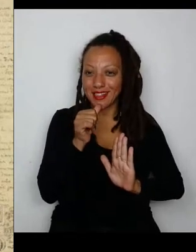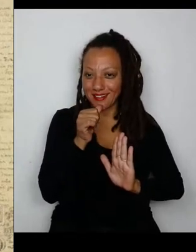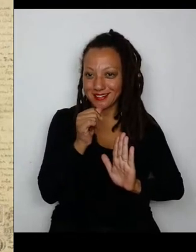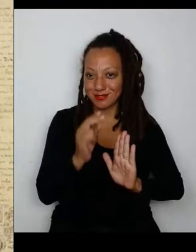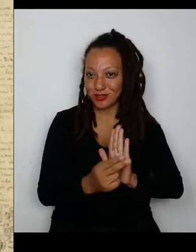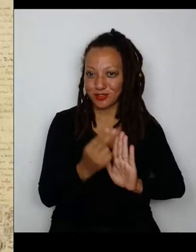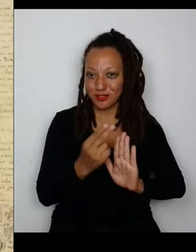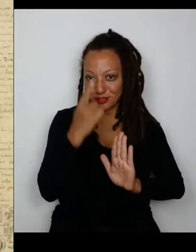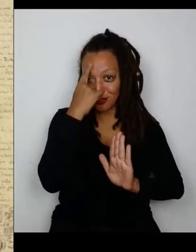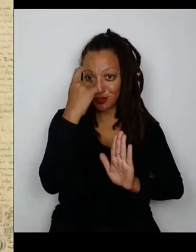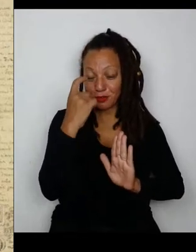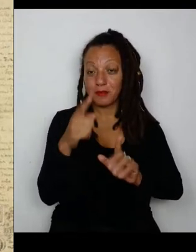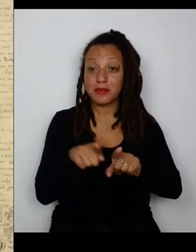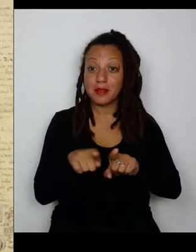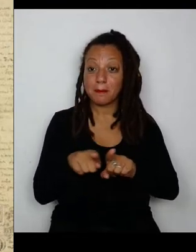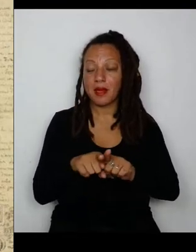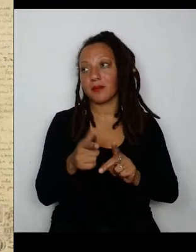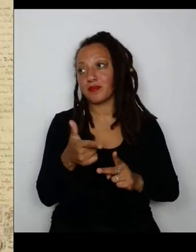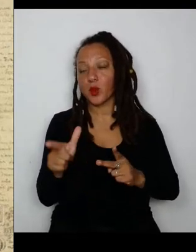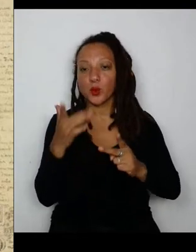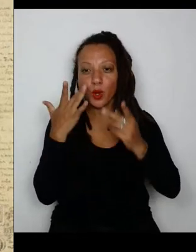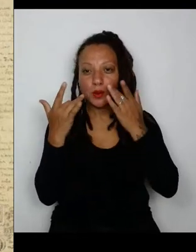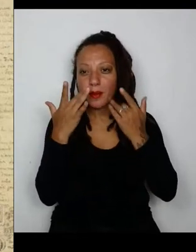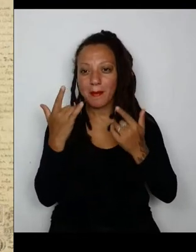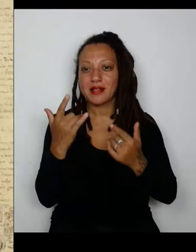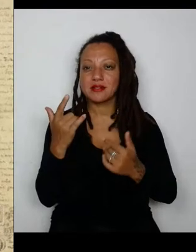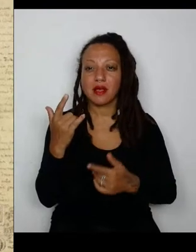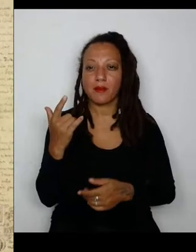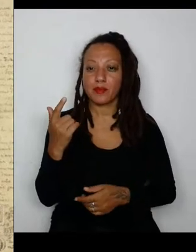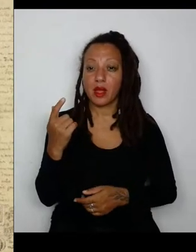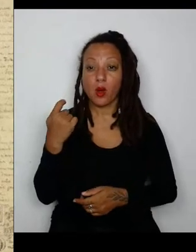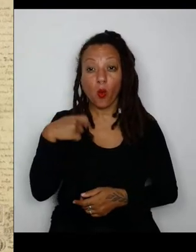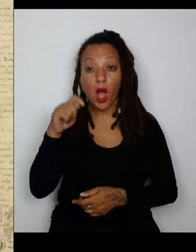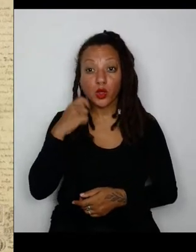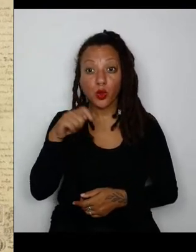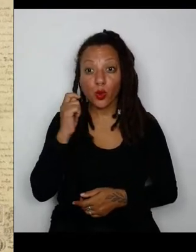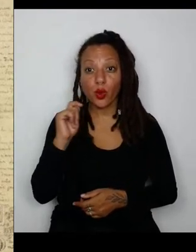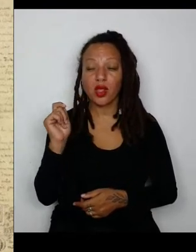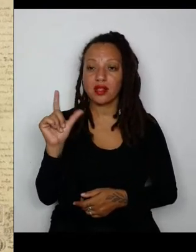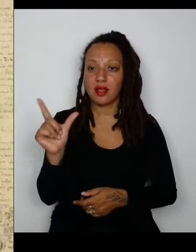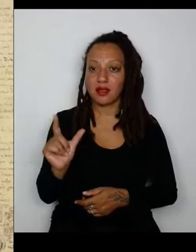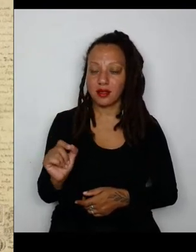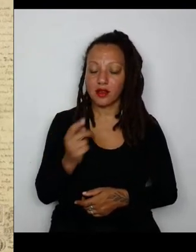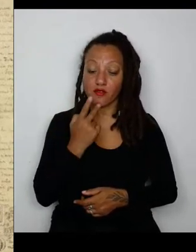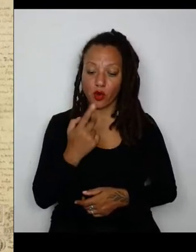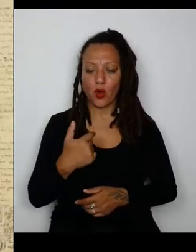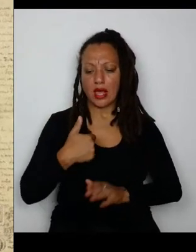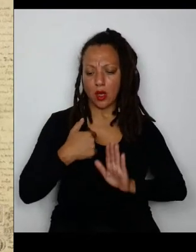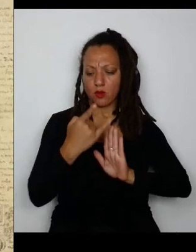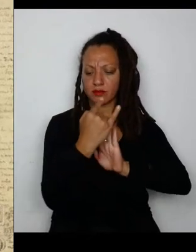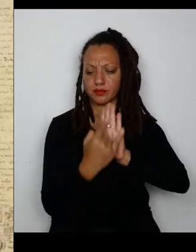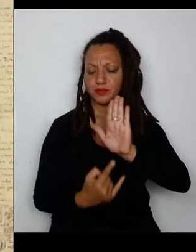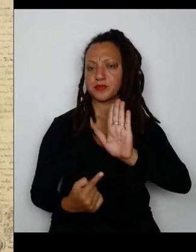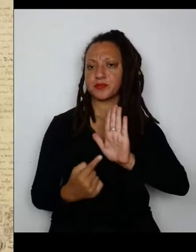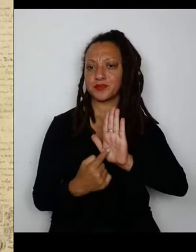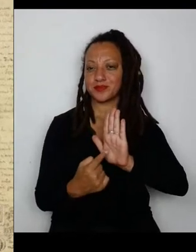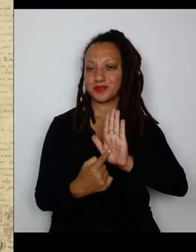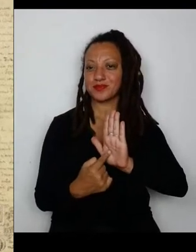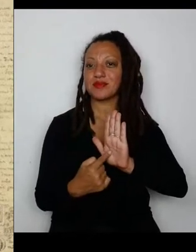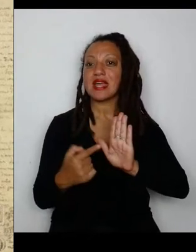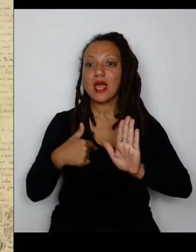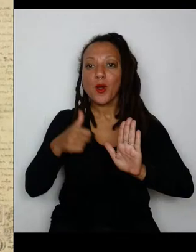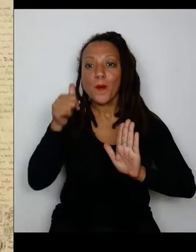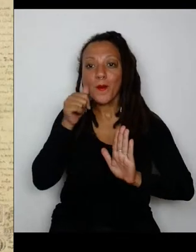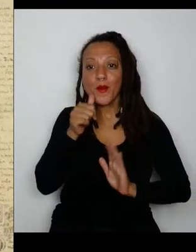am a woman and i am always prepared to applaud when i see another woman who is bolder than i fighting for equivalent moral freedoms to